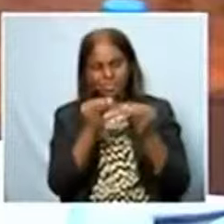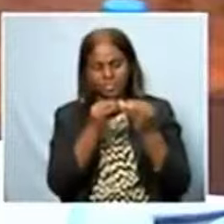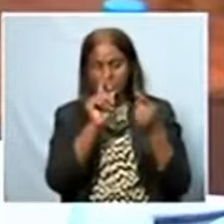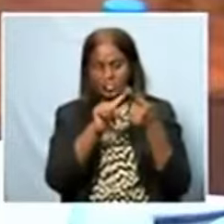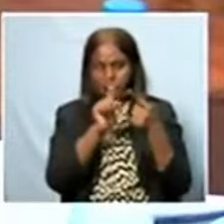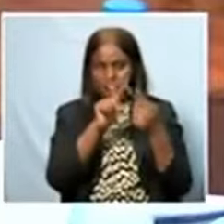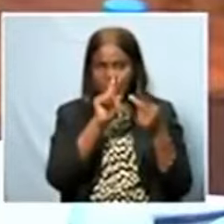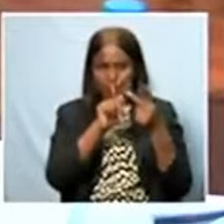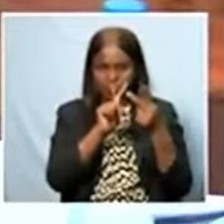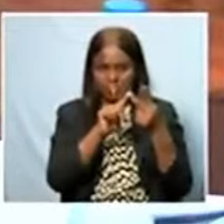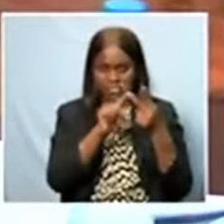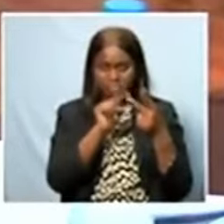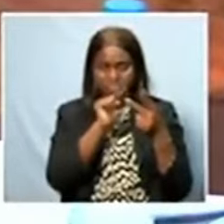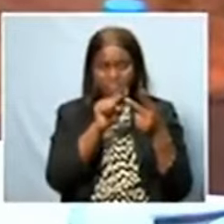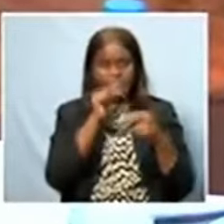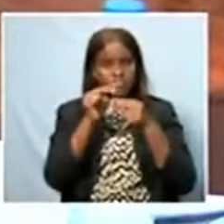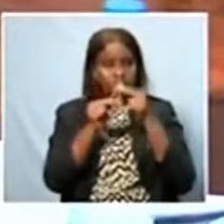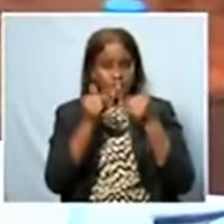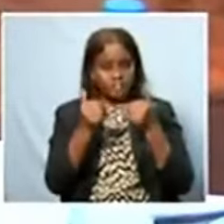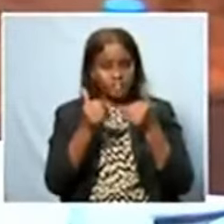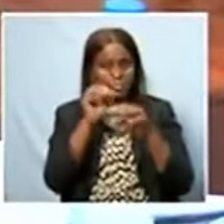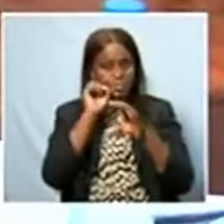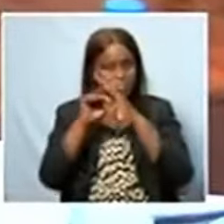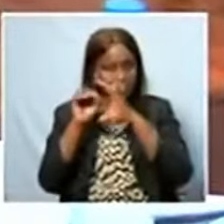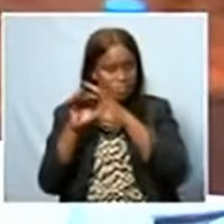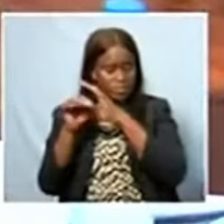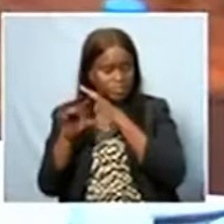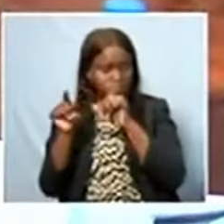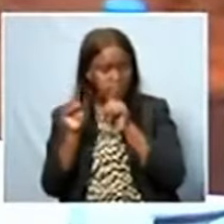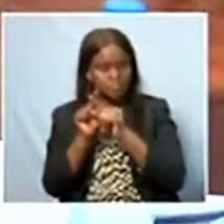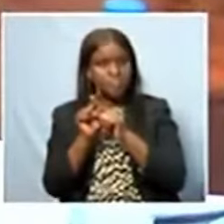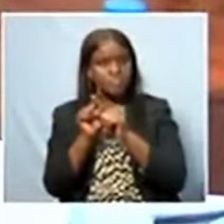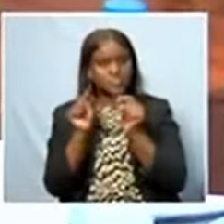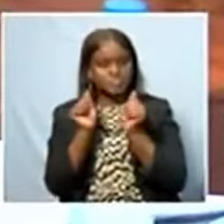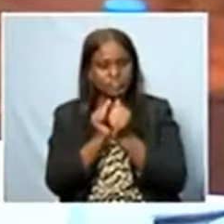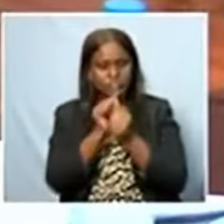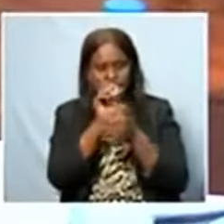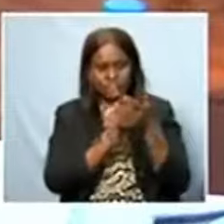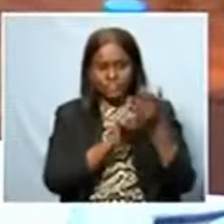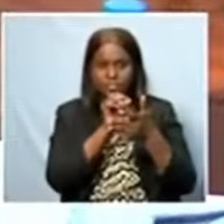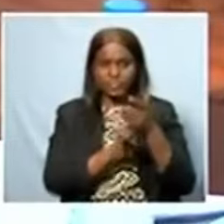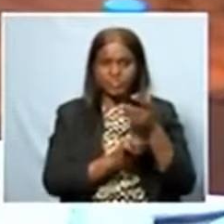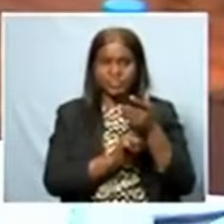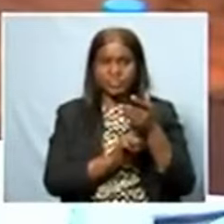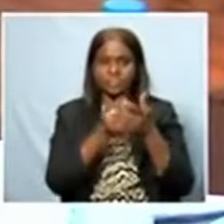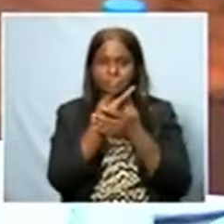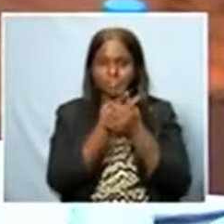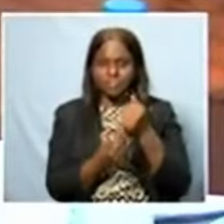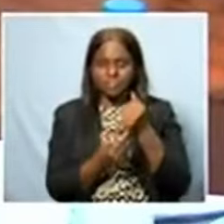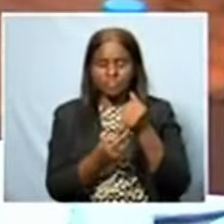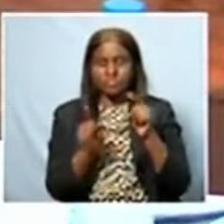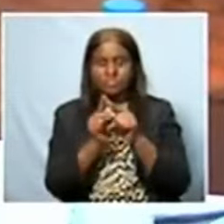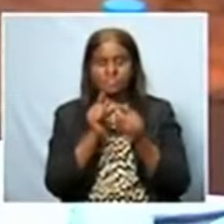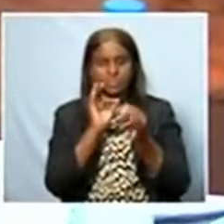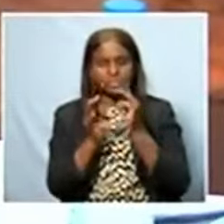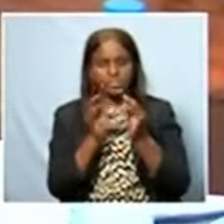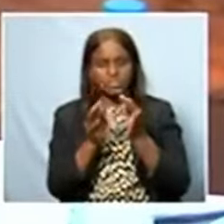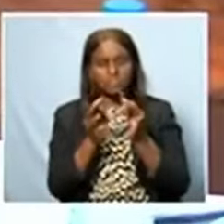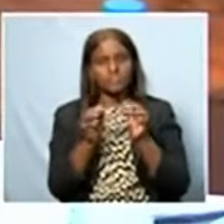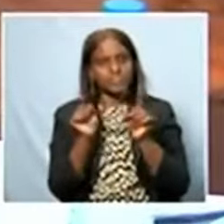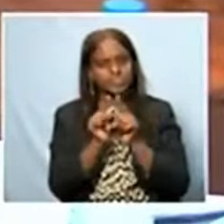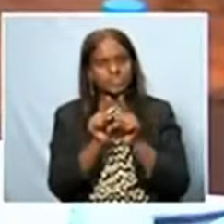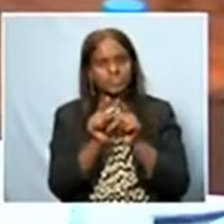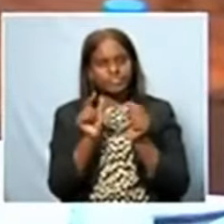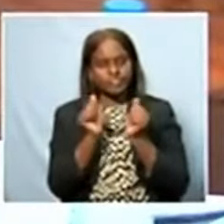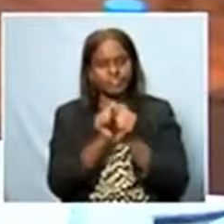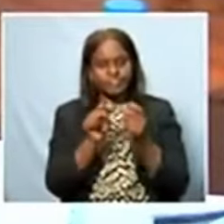number two, does this mean deposit and withdraws, which means both? And if that comes to,